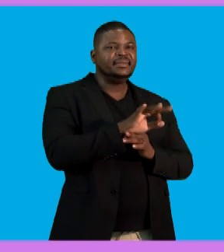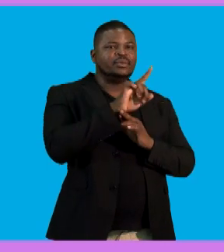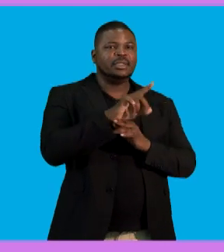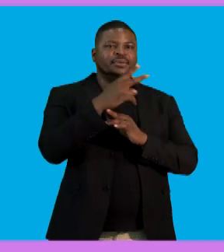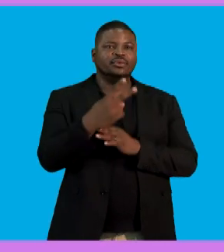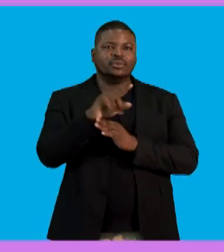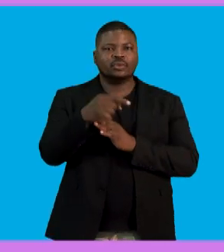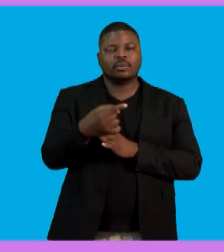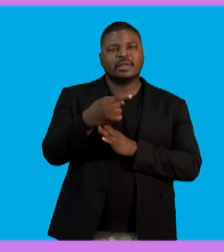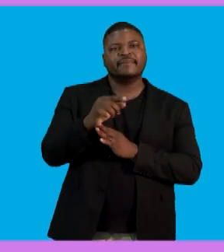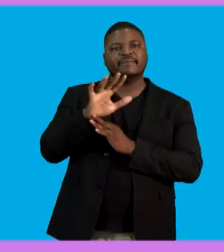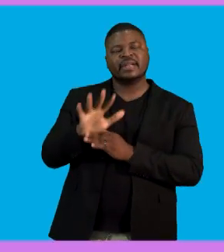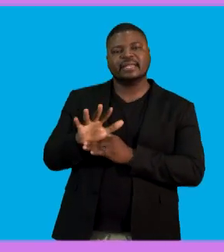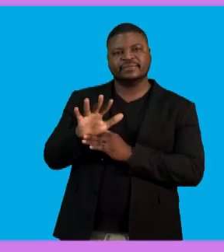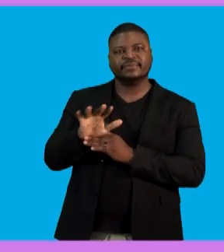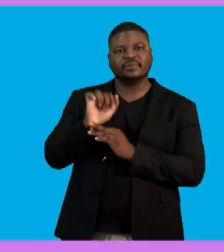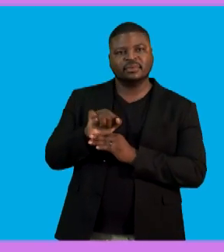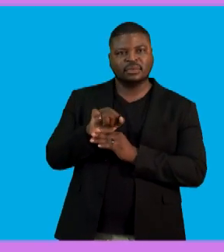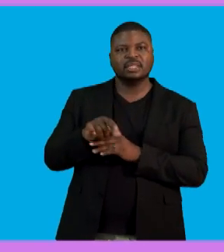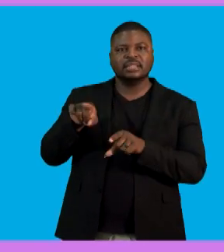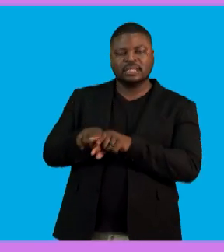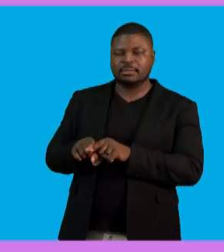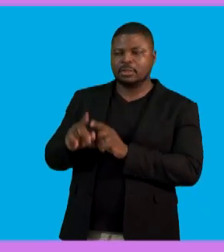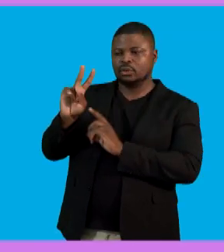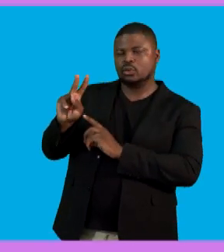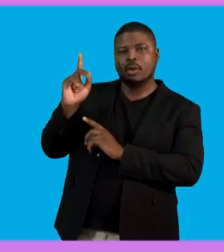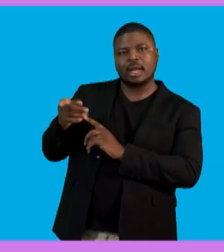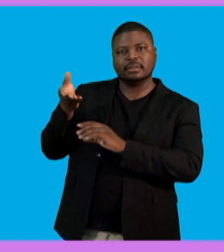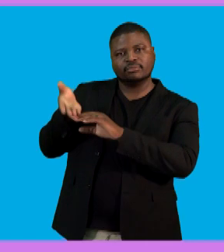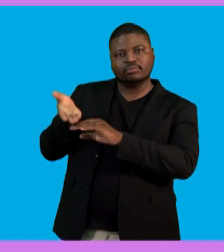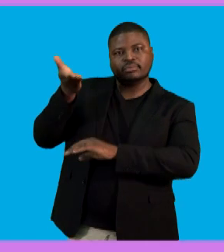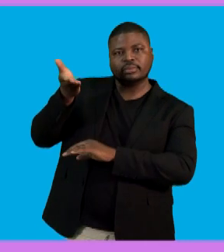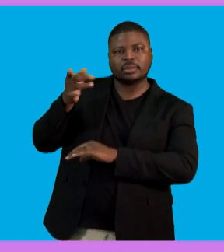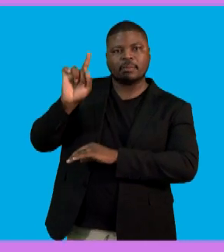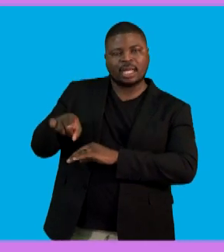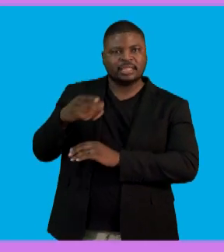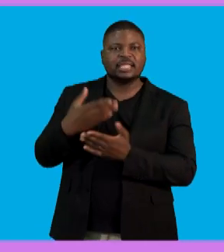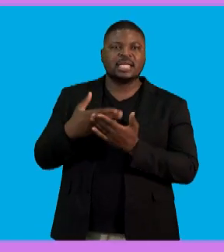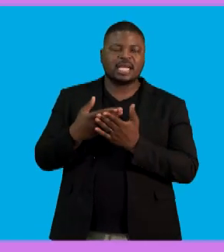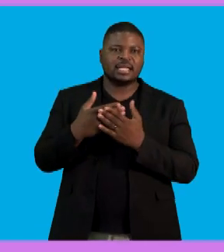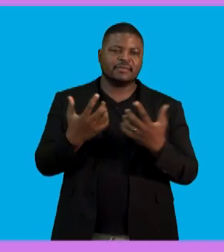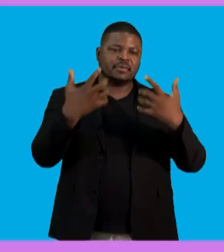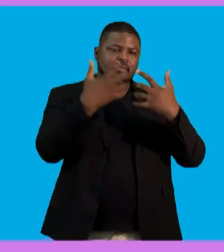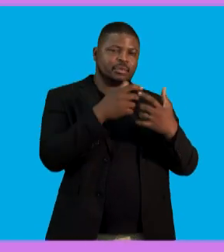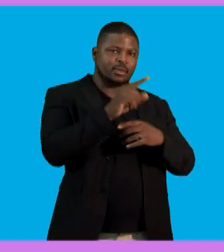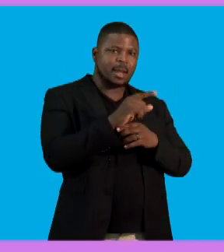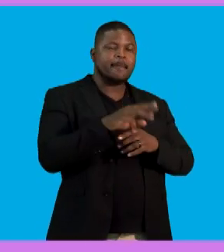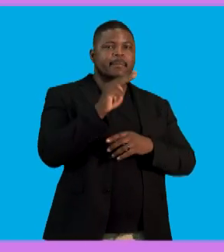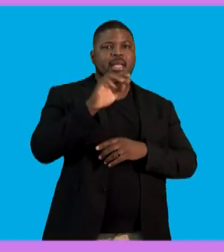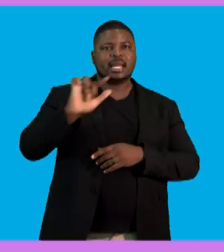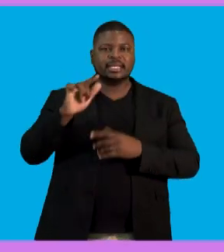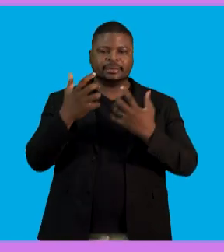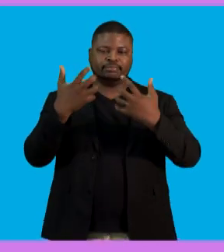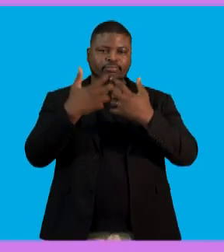312.5 so that we get 1,250. So it means we must also increase this 2 by the same amount, and then it will give us the number of milliliters